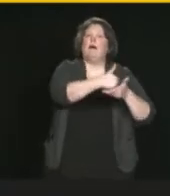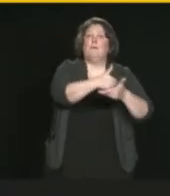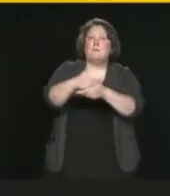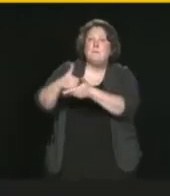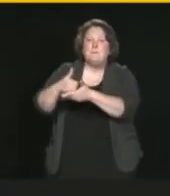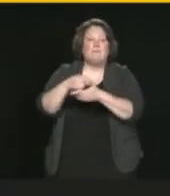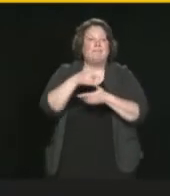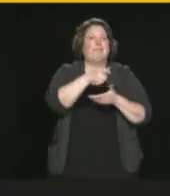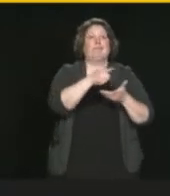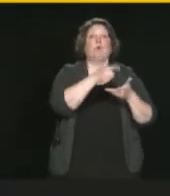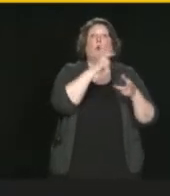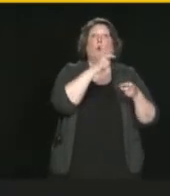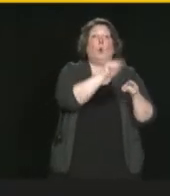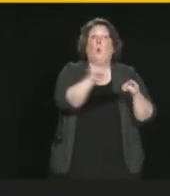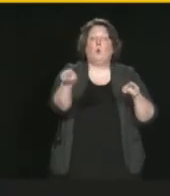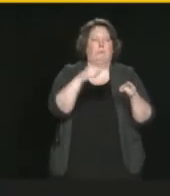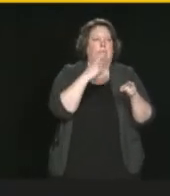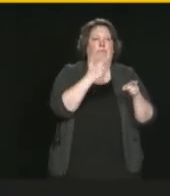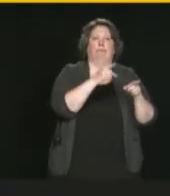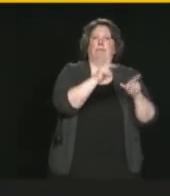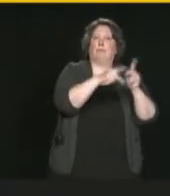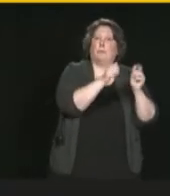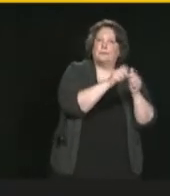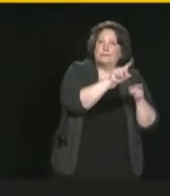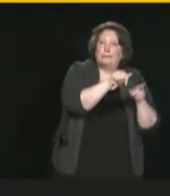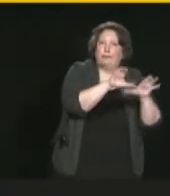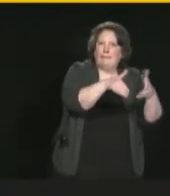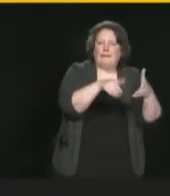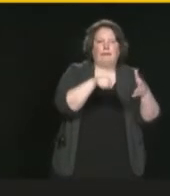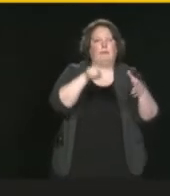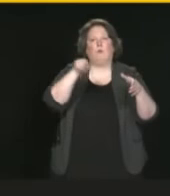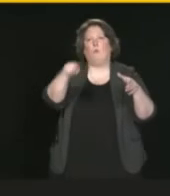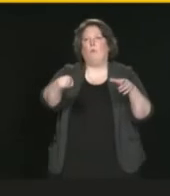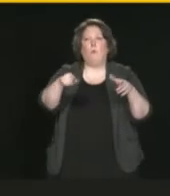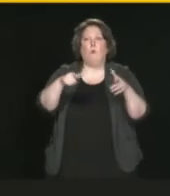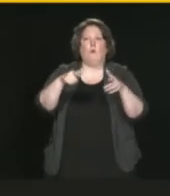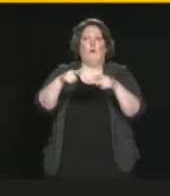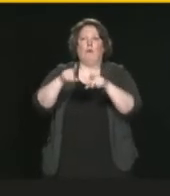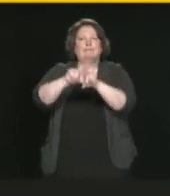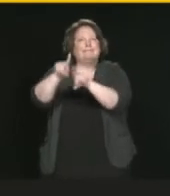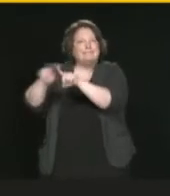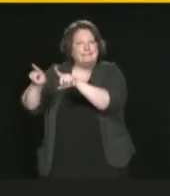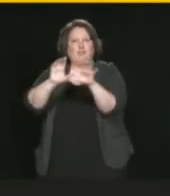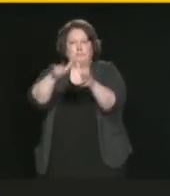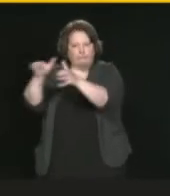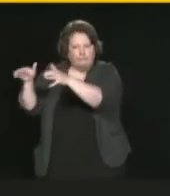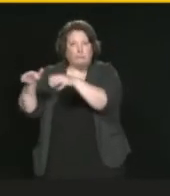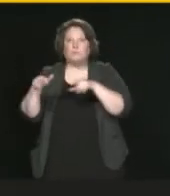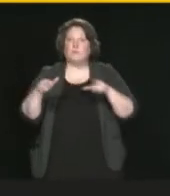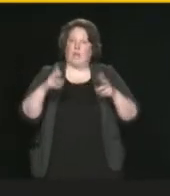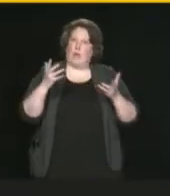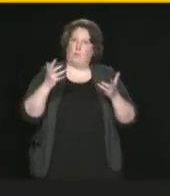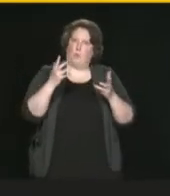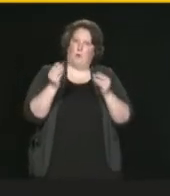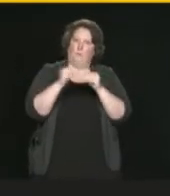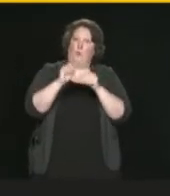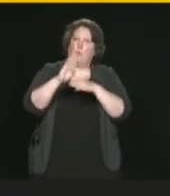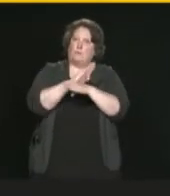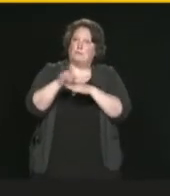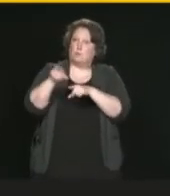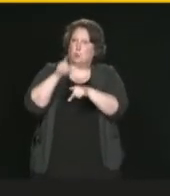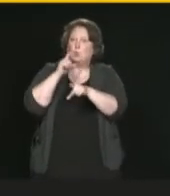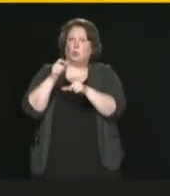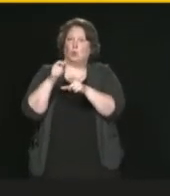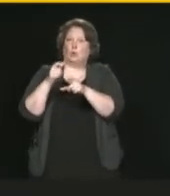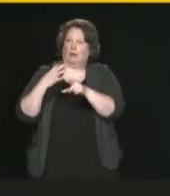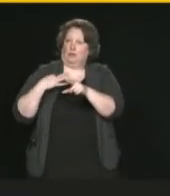living with disabilities. We want to give them money. We want to ensure that more businesses can qualify for the wage subsidy. We want